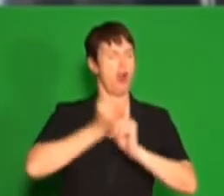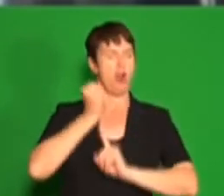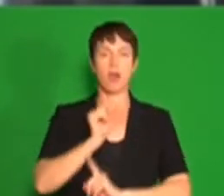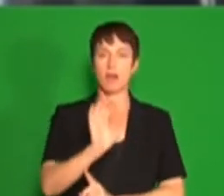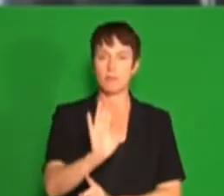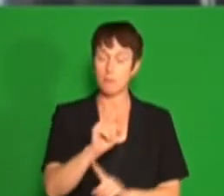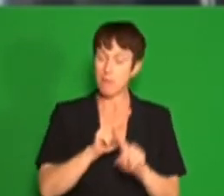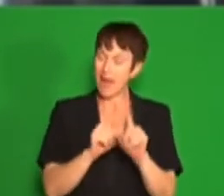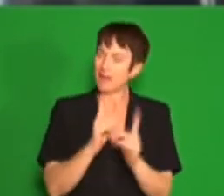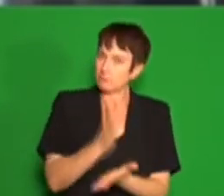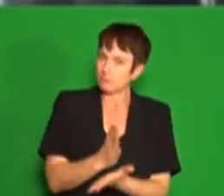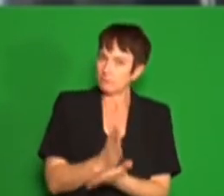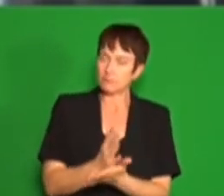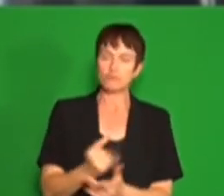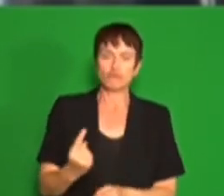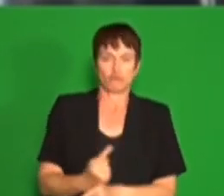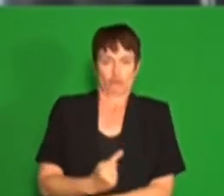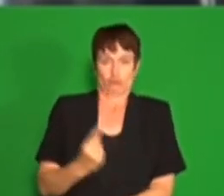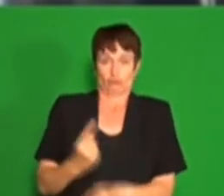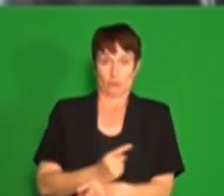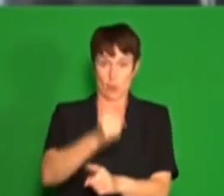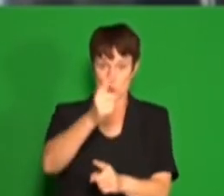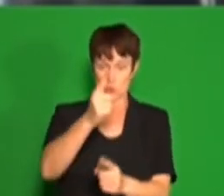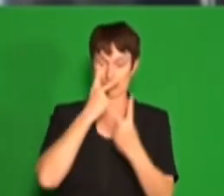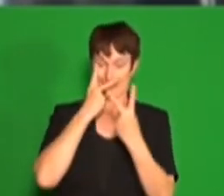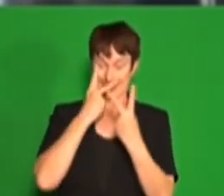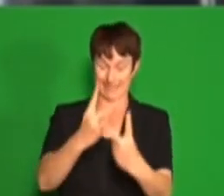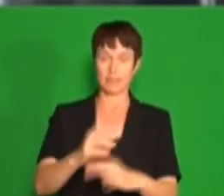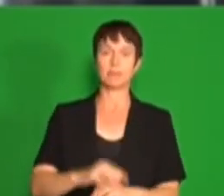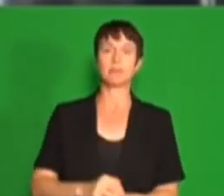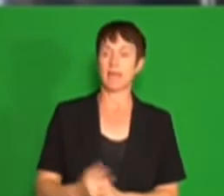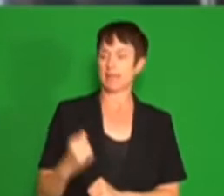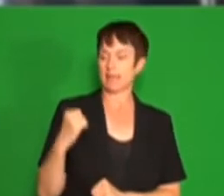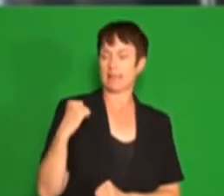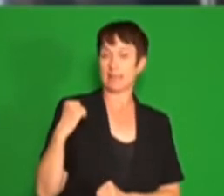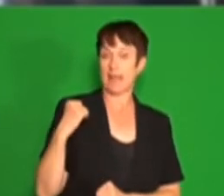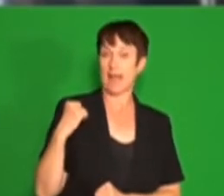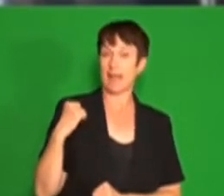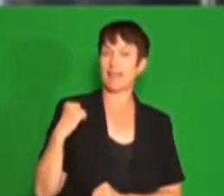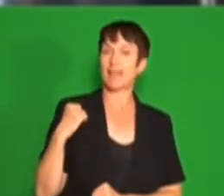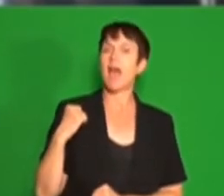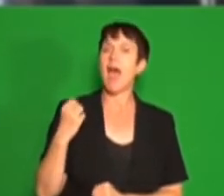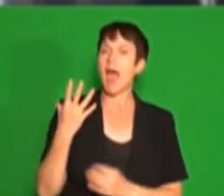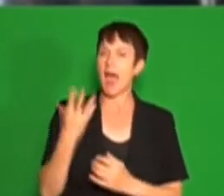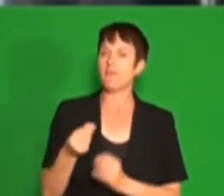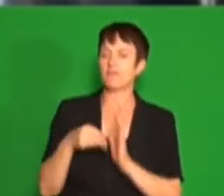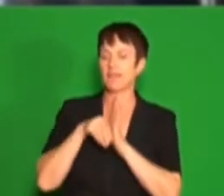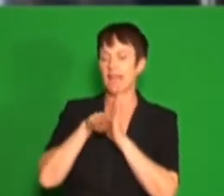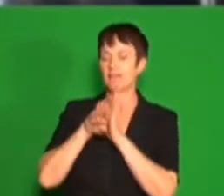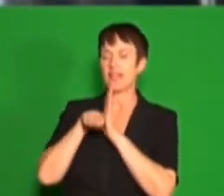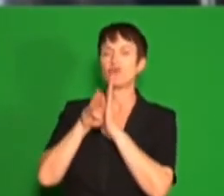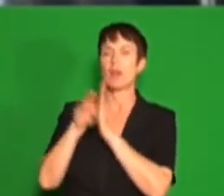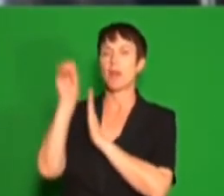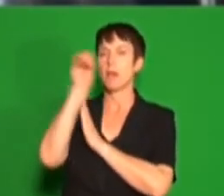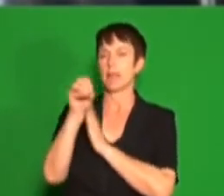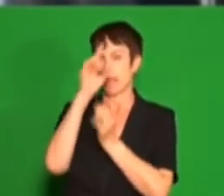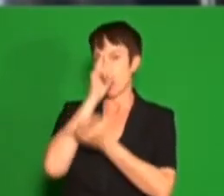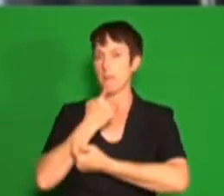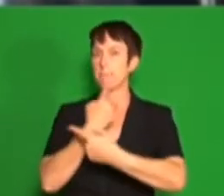contemporaneously, if you look at the inflation figure released yesterday, you would say that with a repo rate